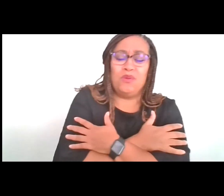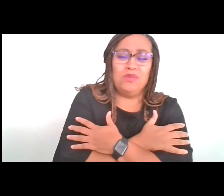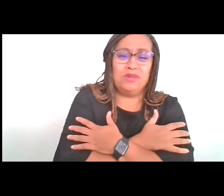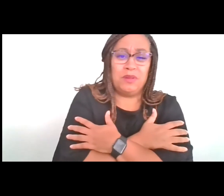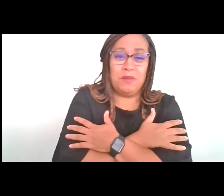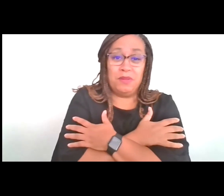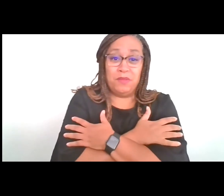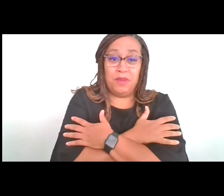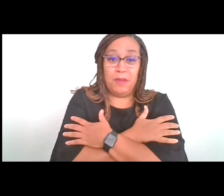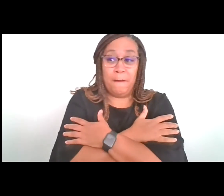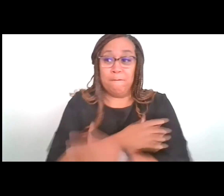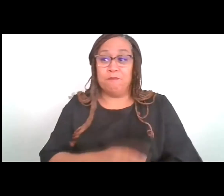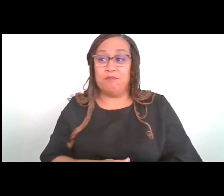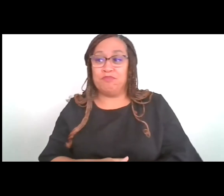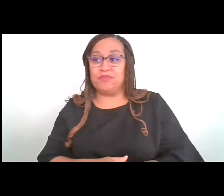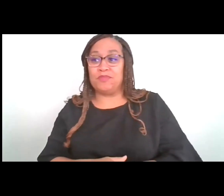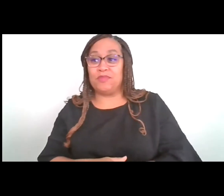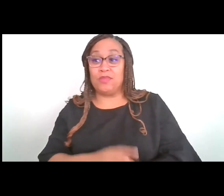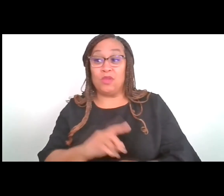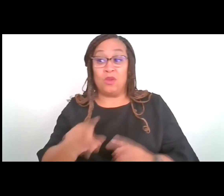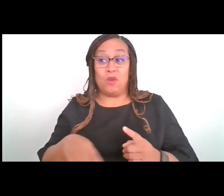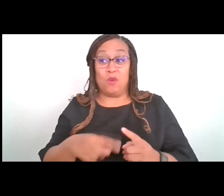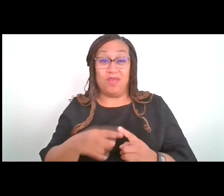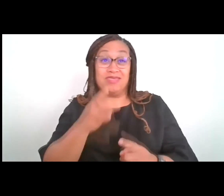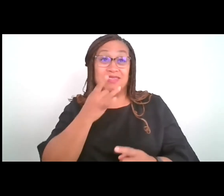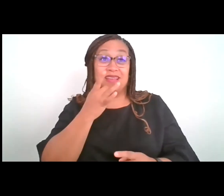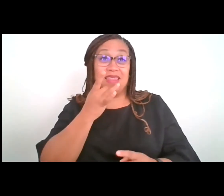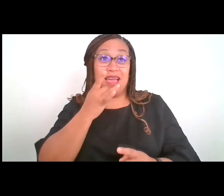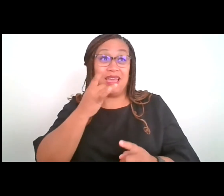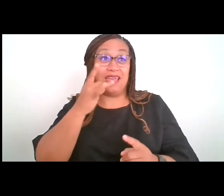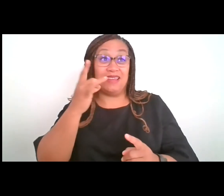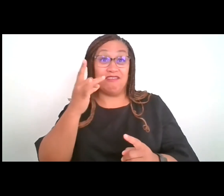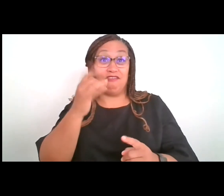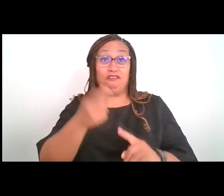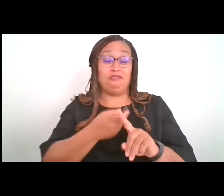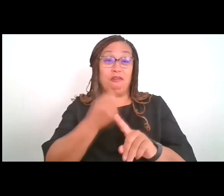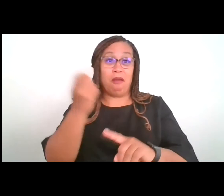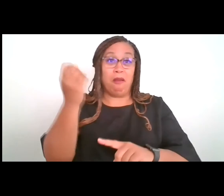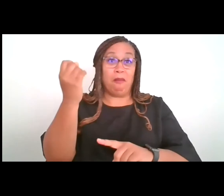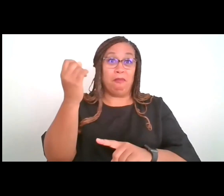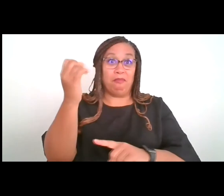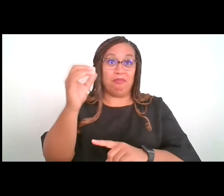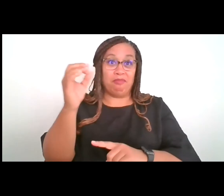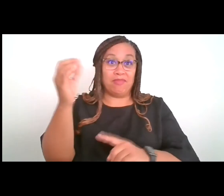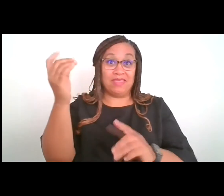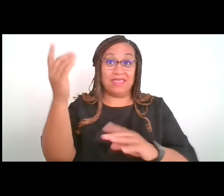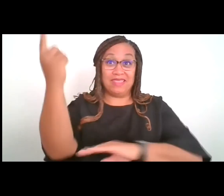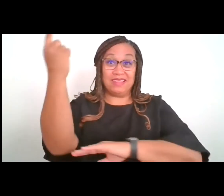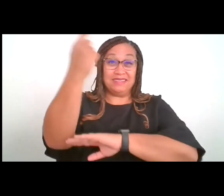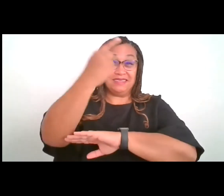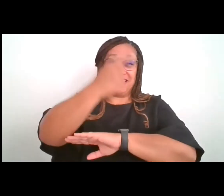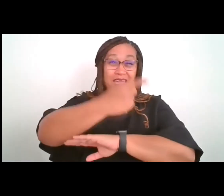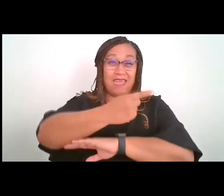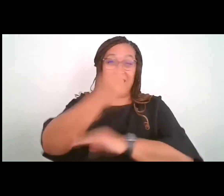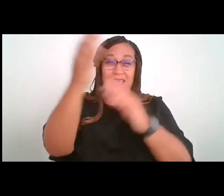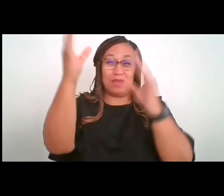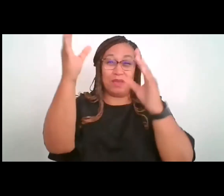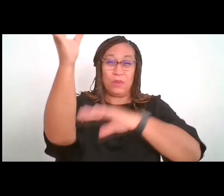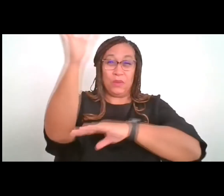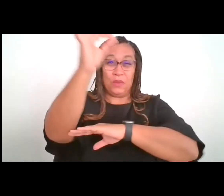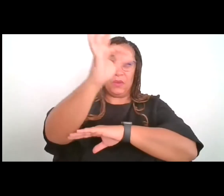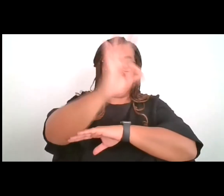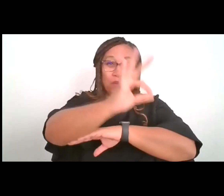When I miss the light, the night is stolen, when I'm